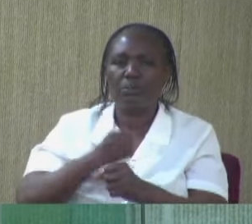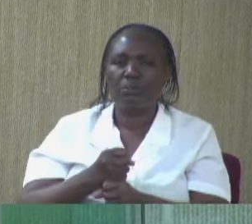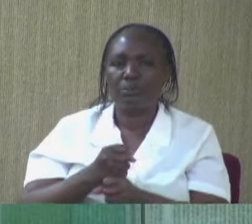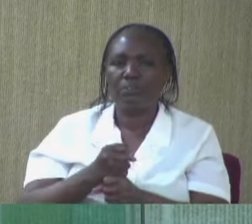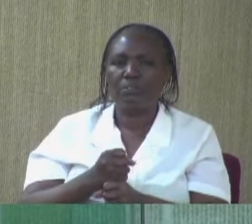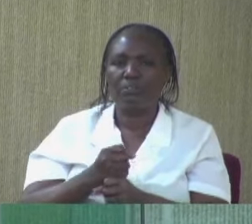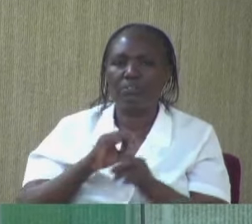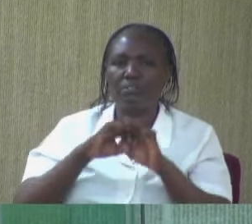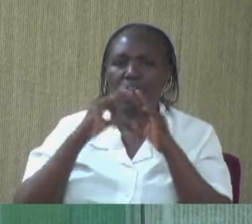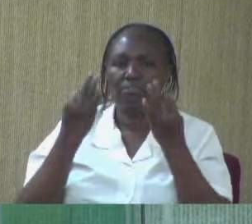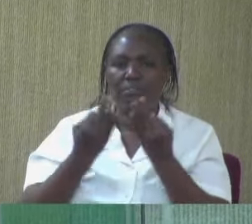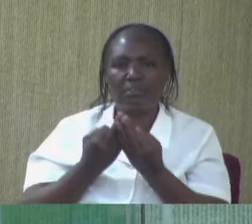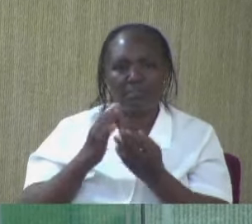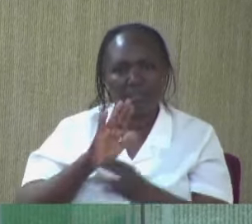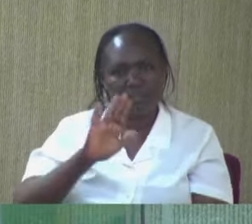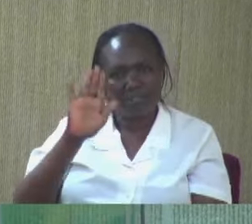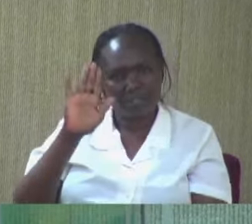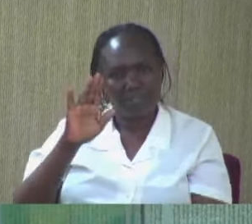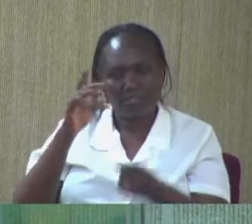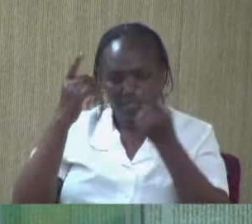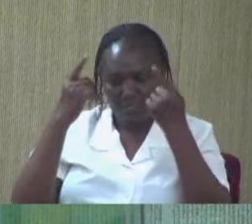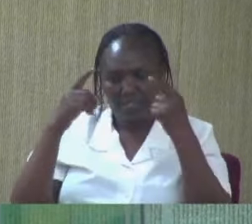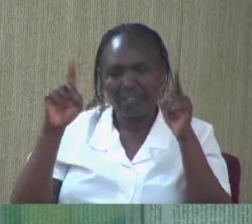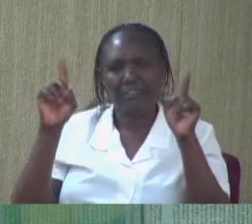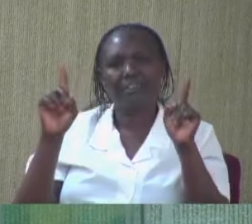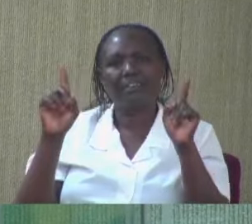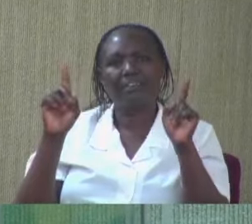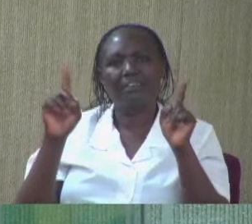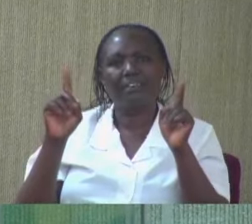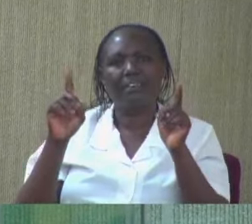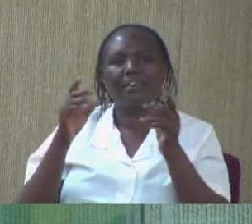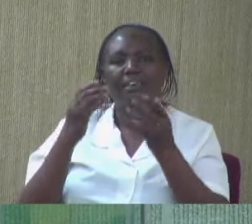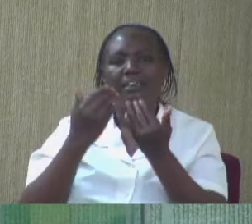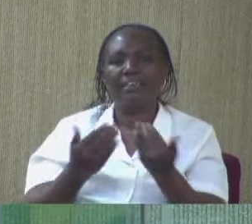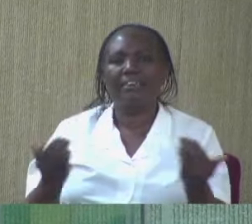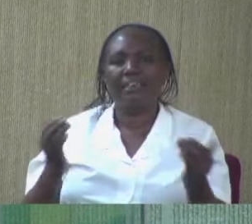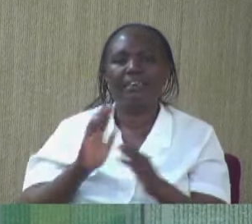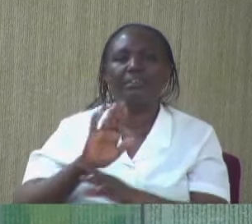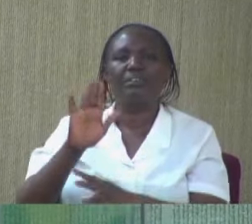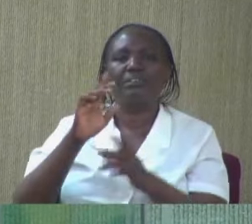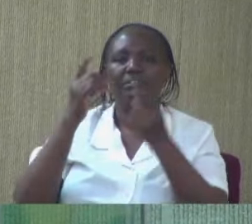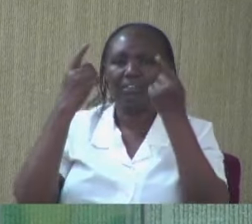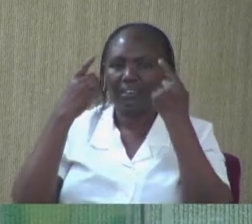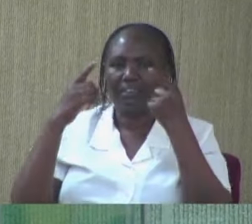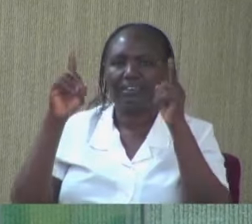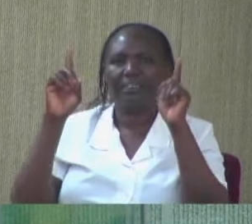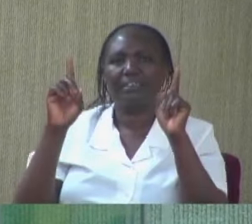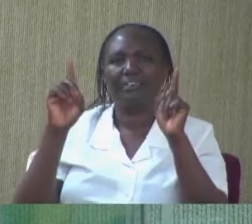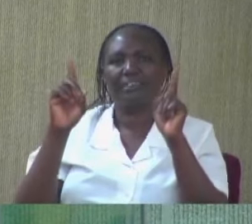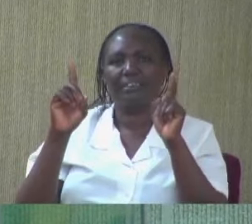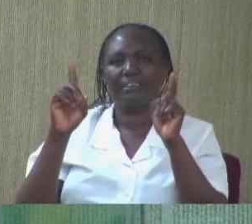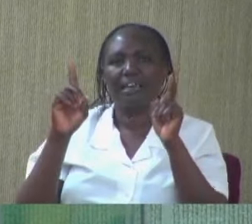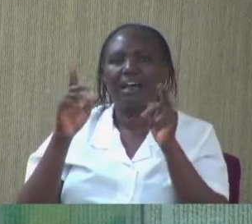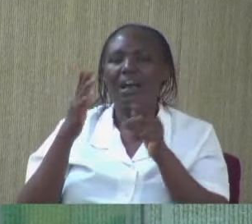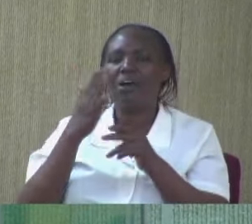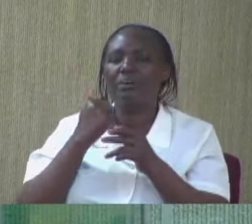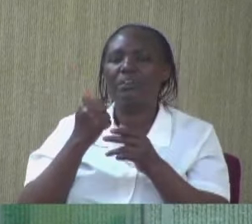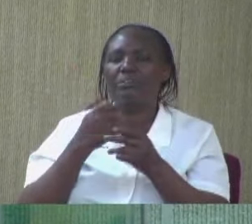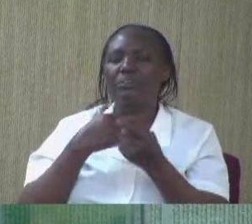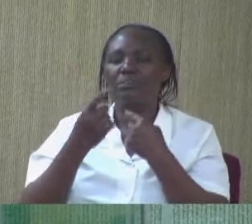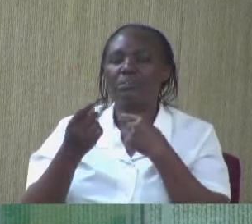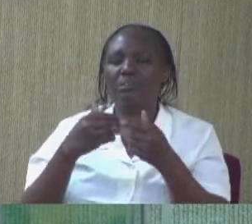Your family will excel. Your child will excel. I want to speak to the young